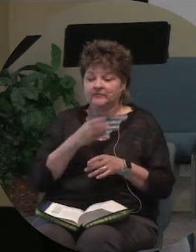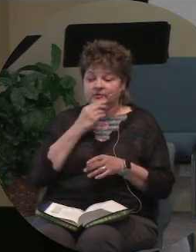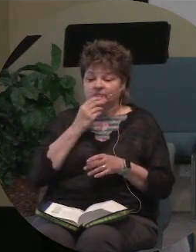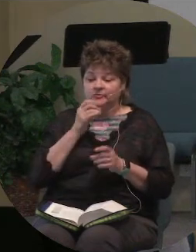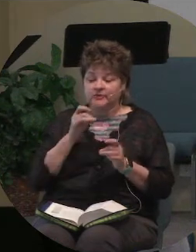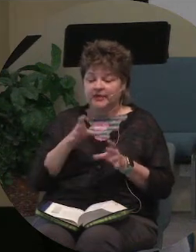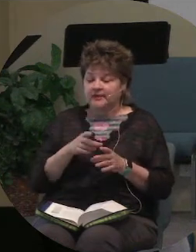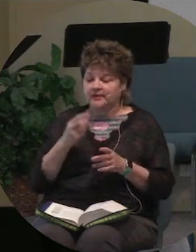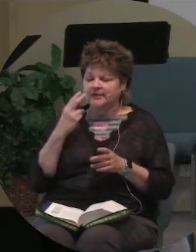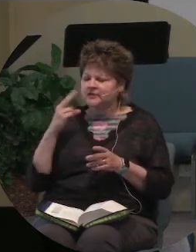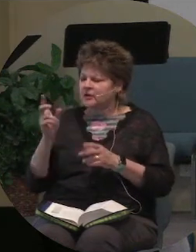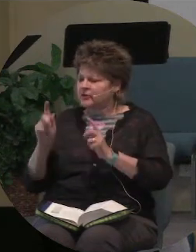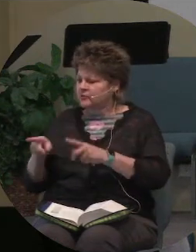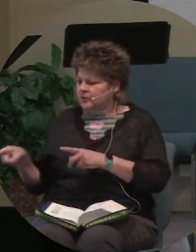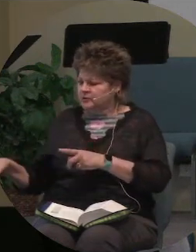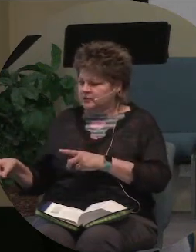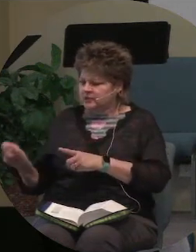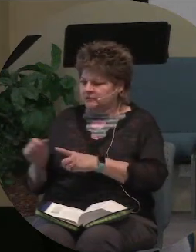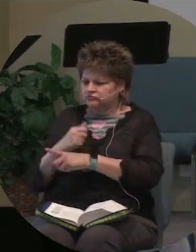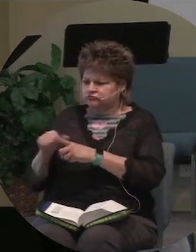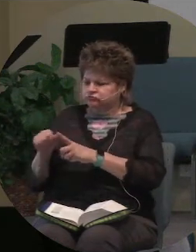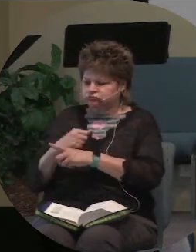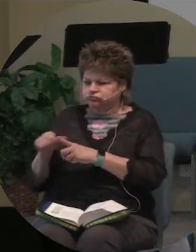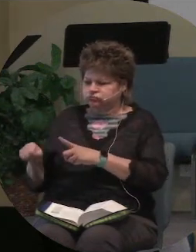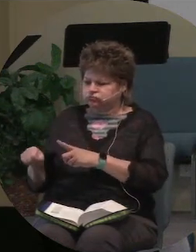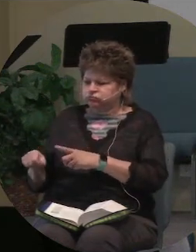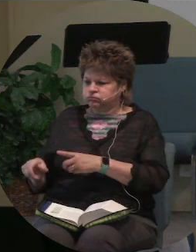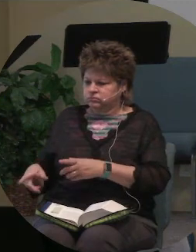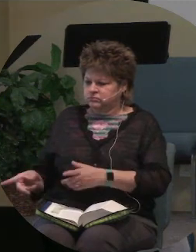gully, beaten and bruised.